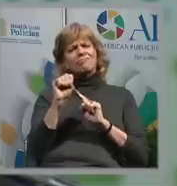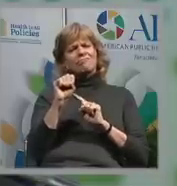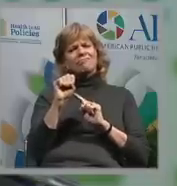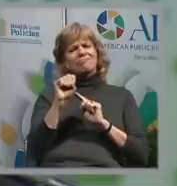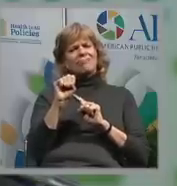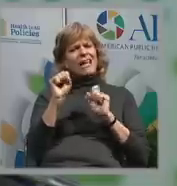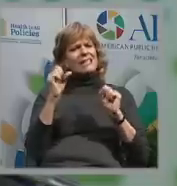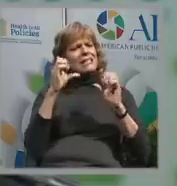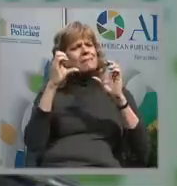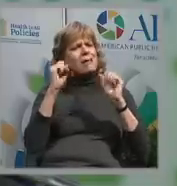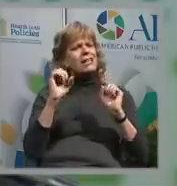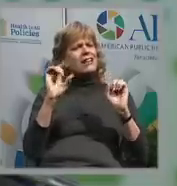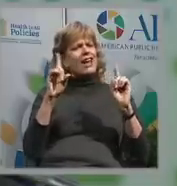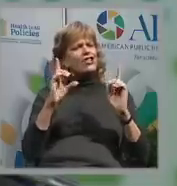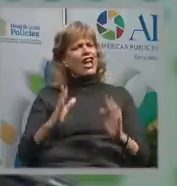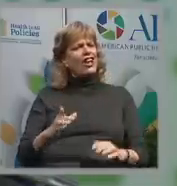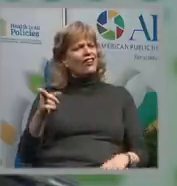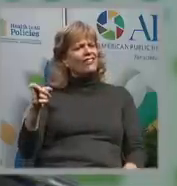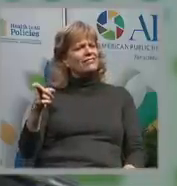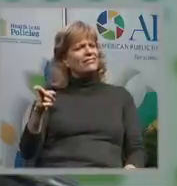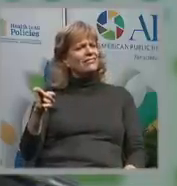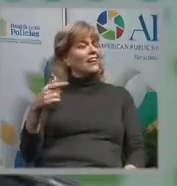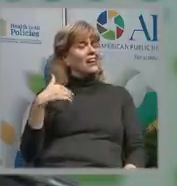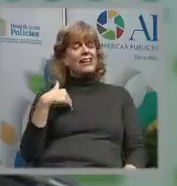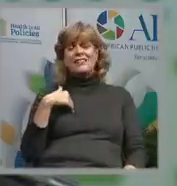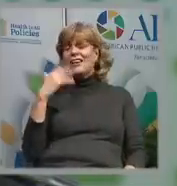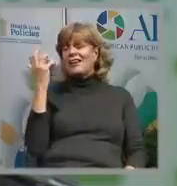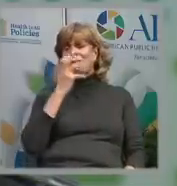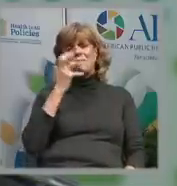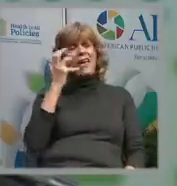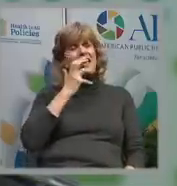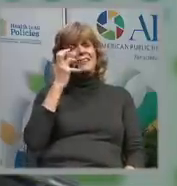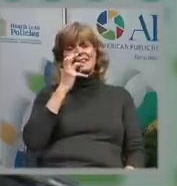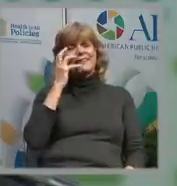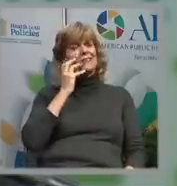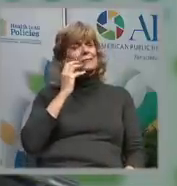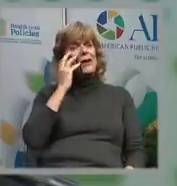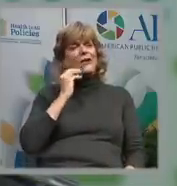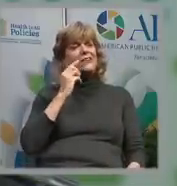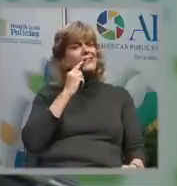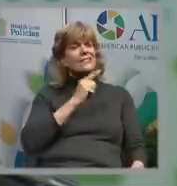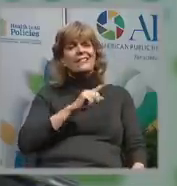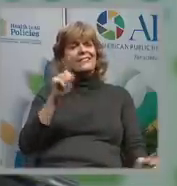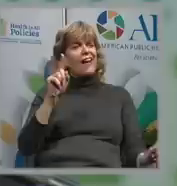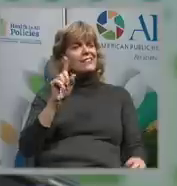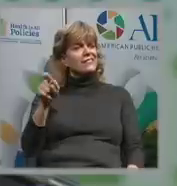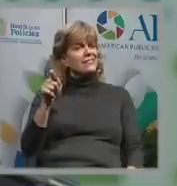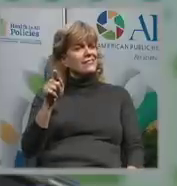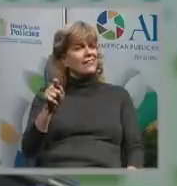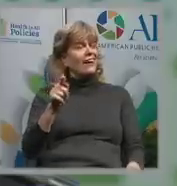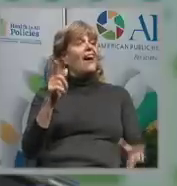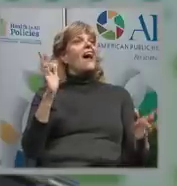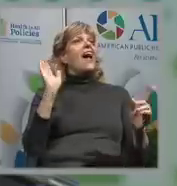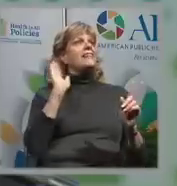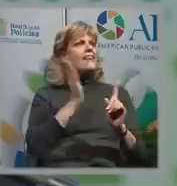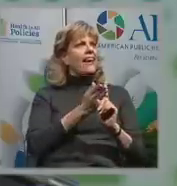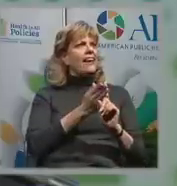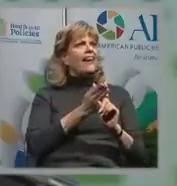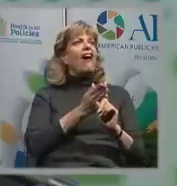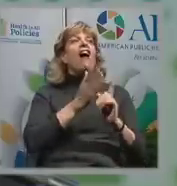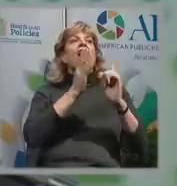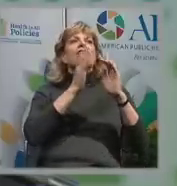educator, and he's had just an amazing, amazing experience and success at getting